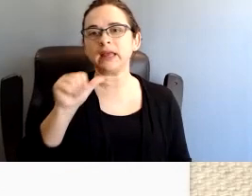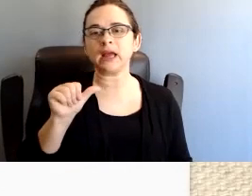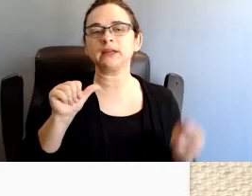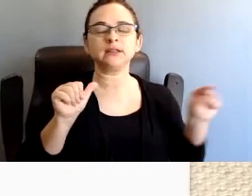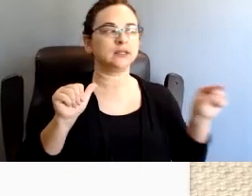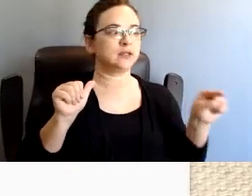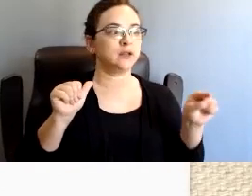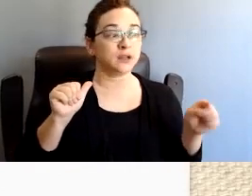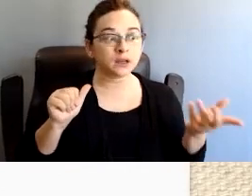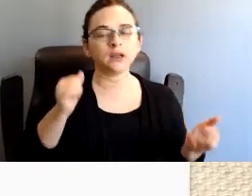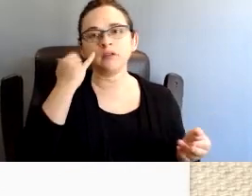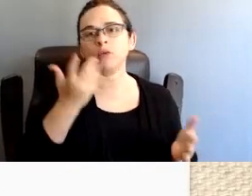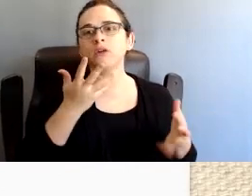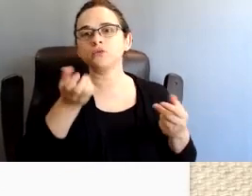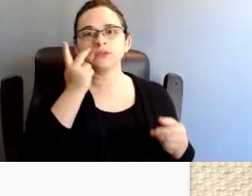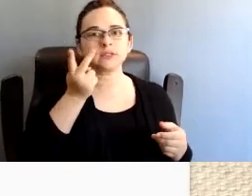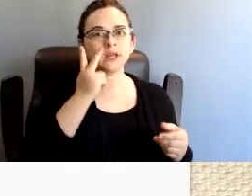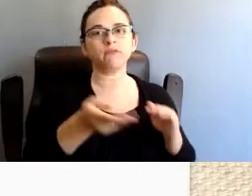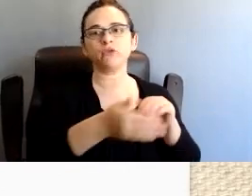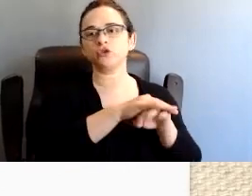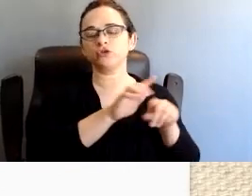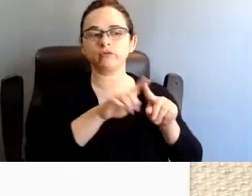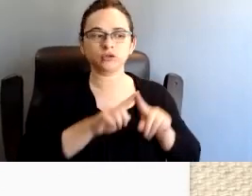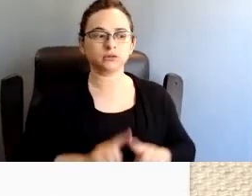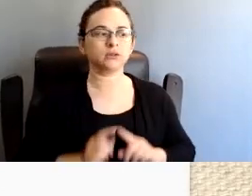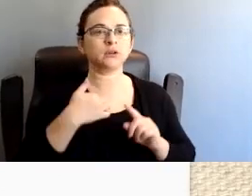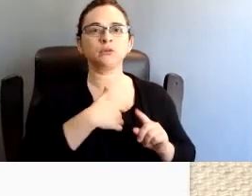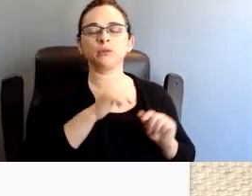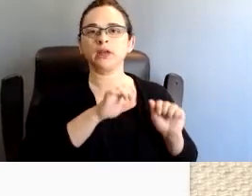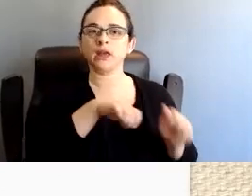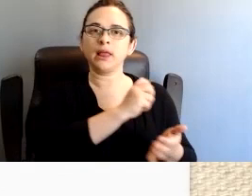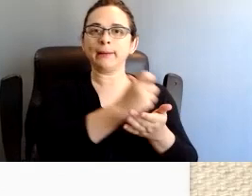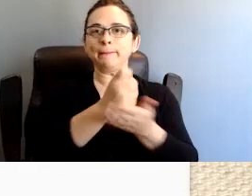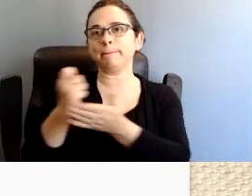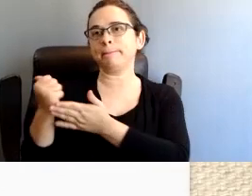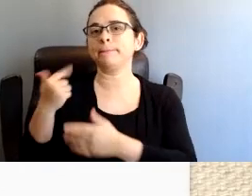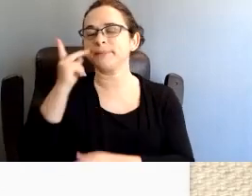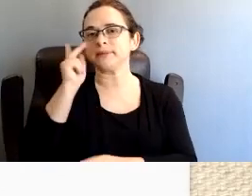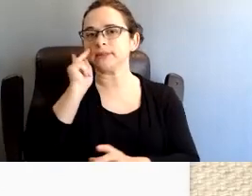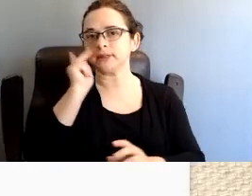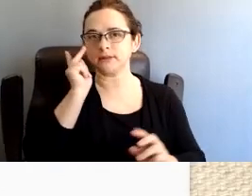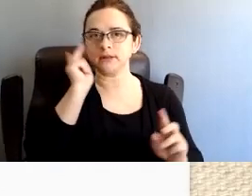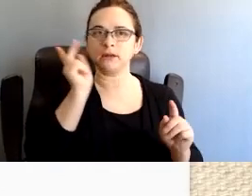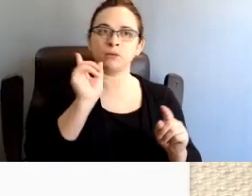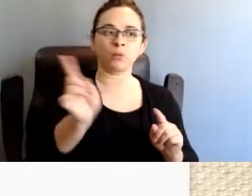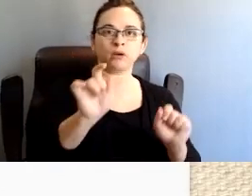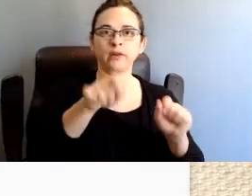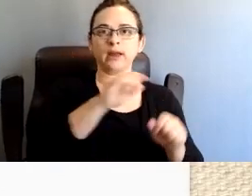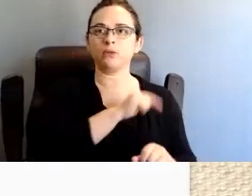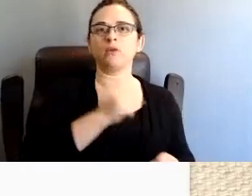We send them where with the Centro Binacional, where they help them out to see if they qualify for any health benefits and things like